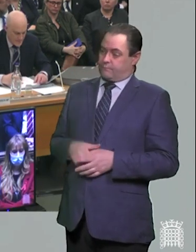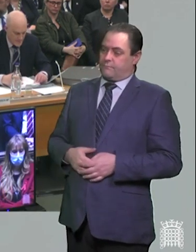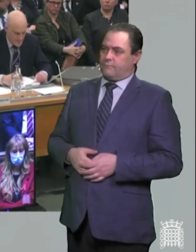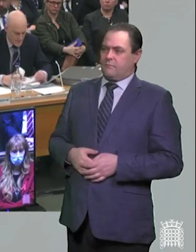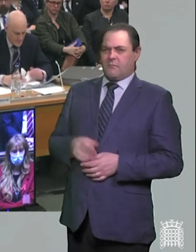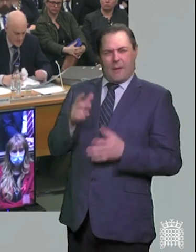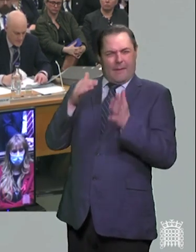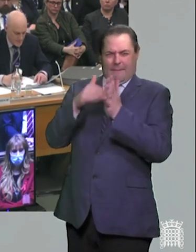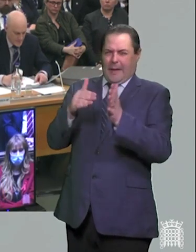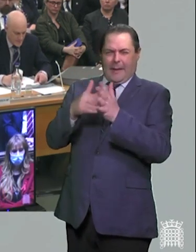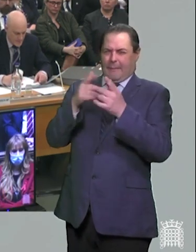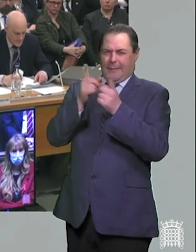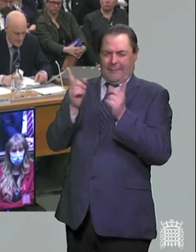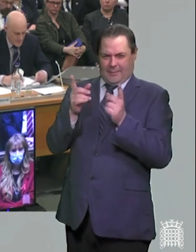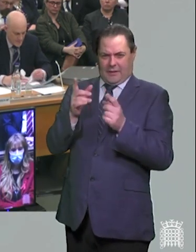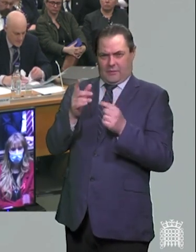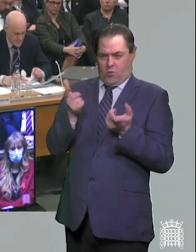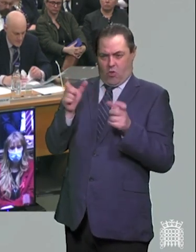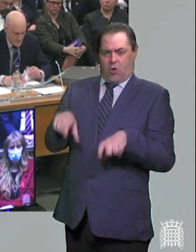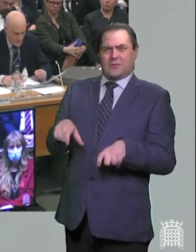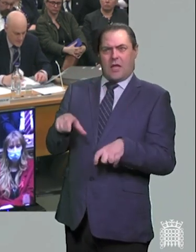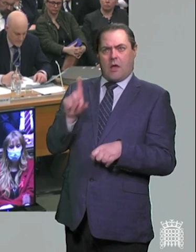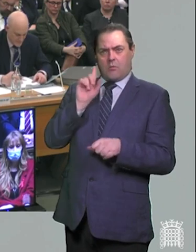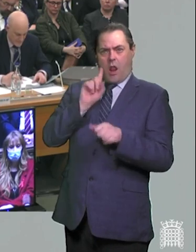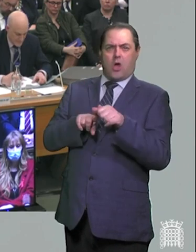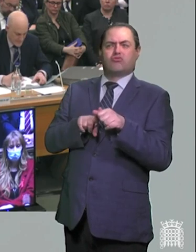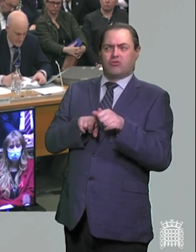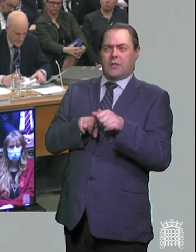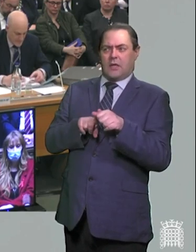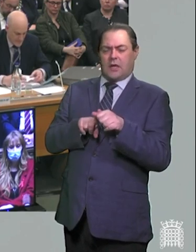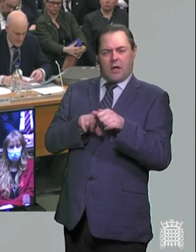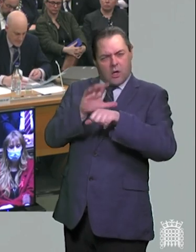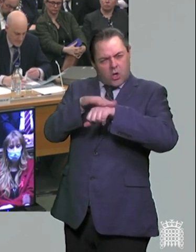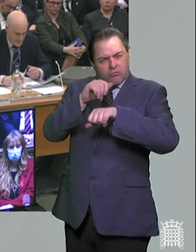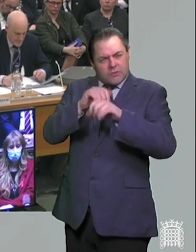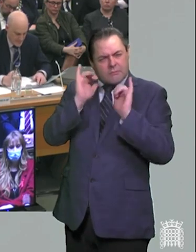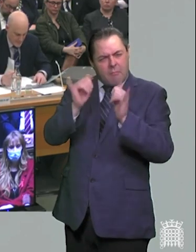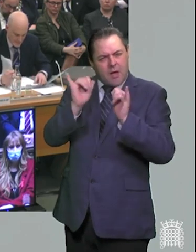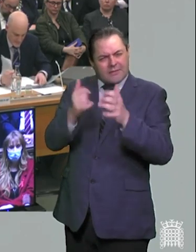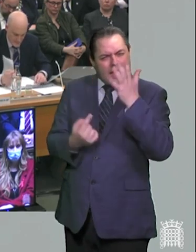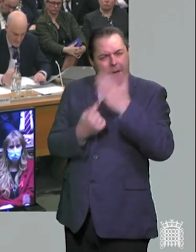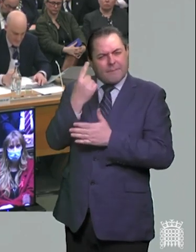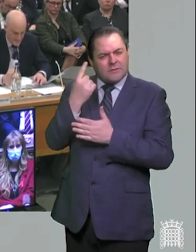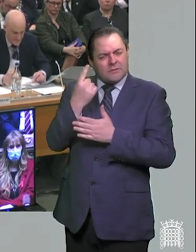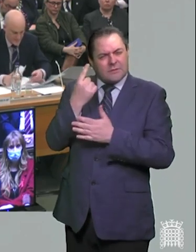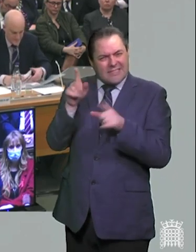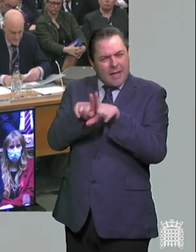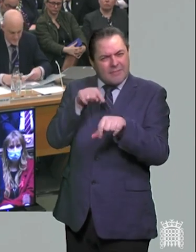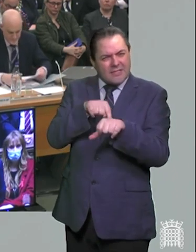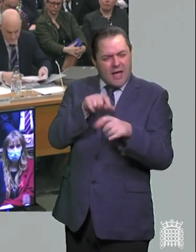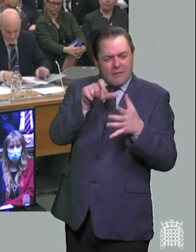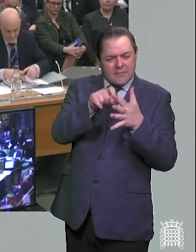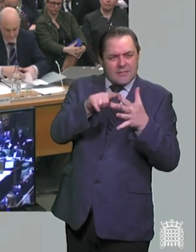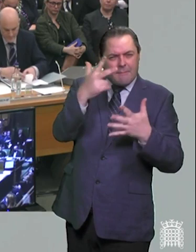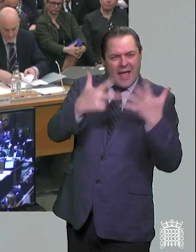As millions of people were locked down last year, was a Christmas party thrown in Downing Street for dozens of people on December